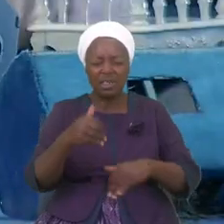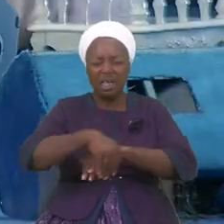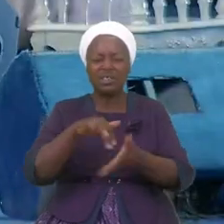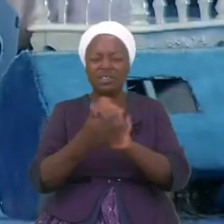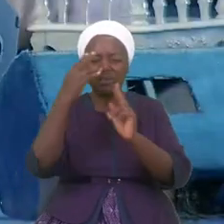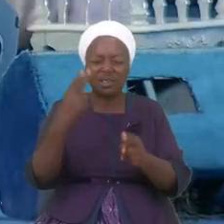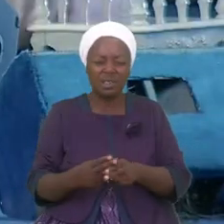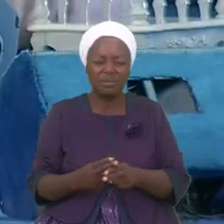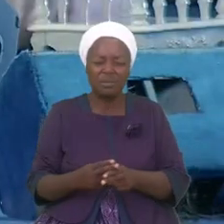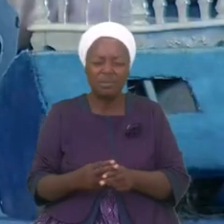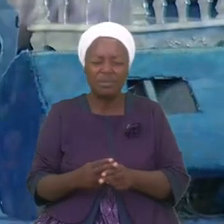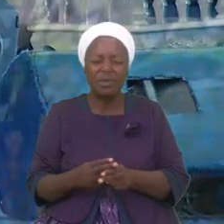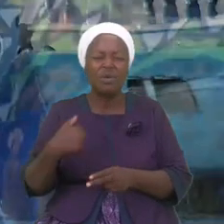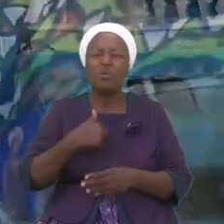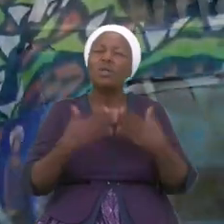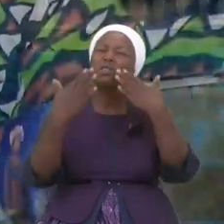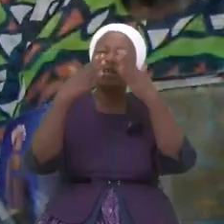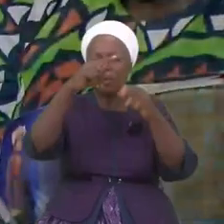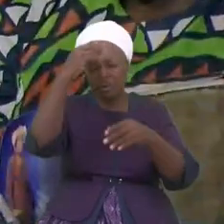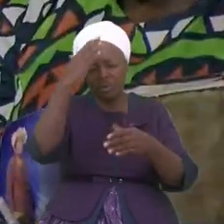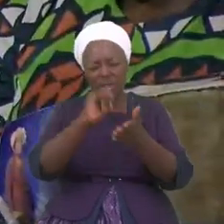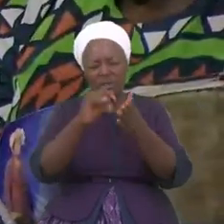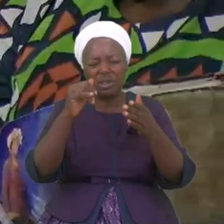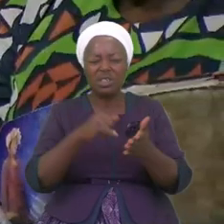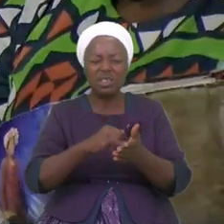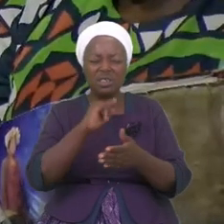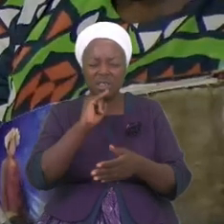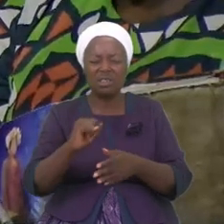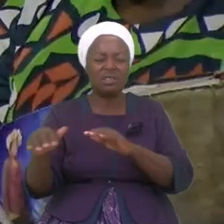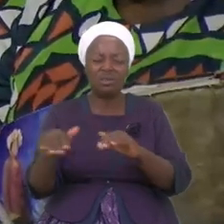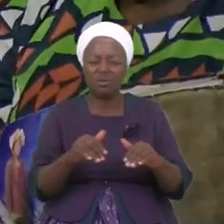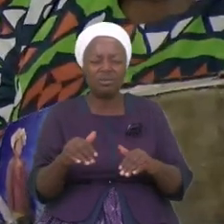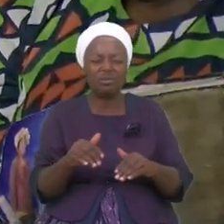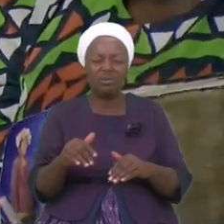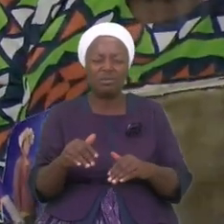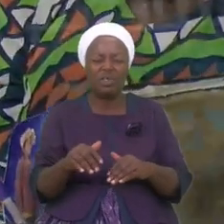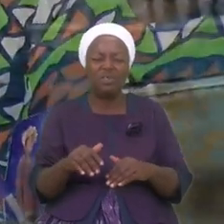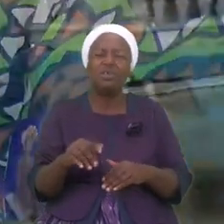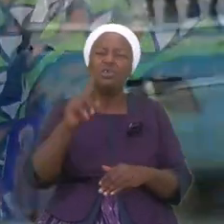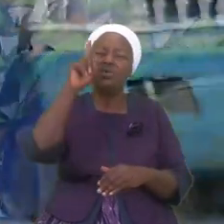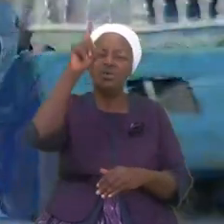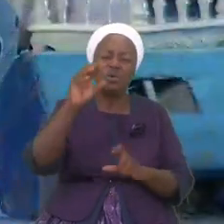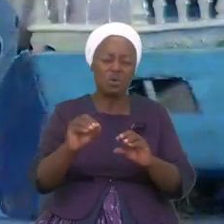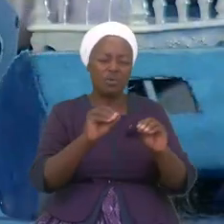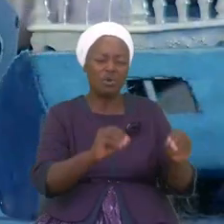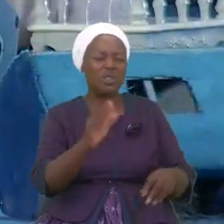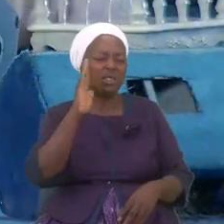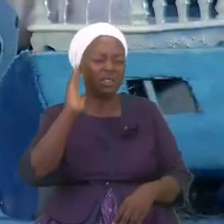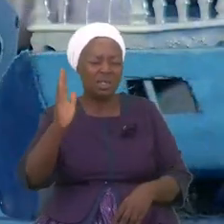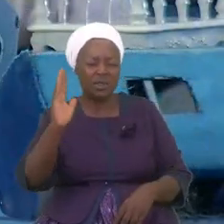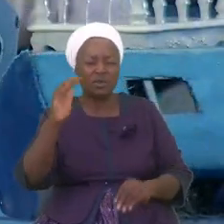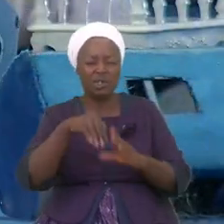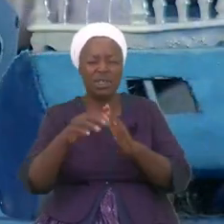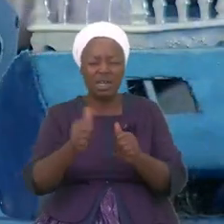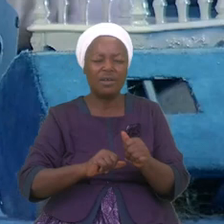name. We thank you because we know it is done. You put testimony in every